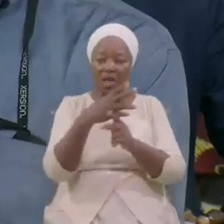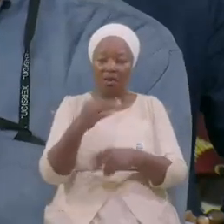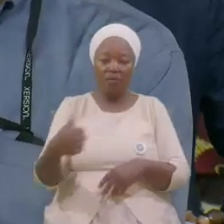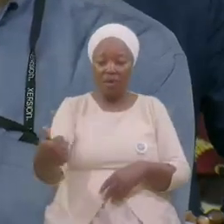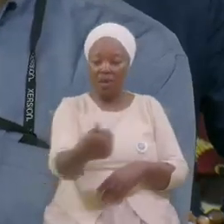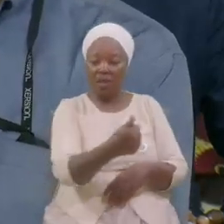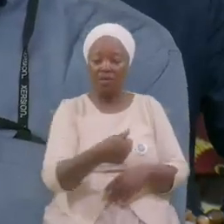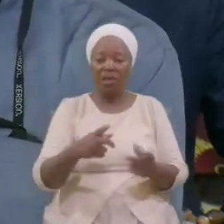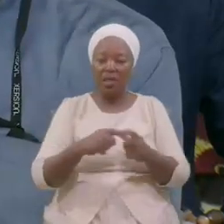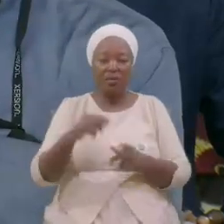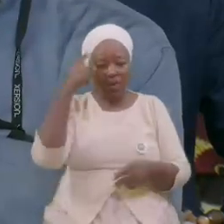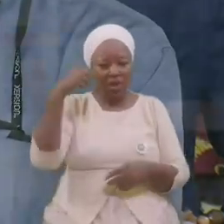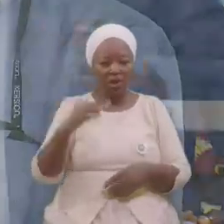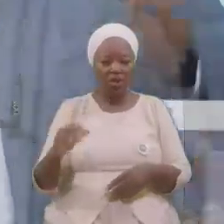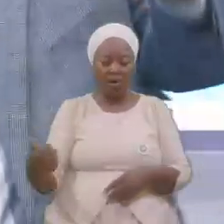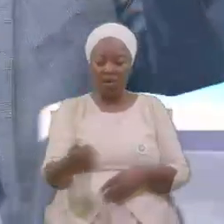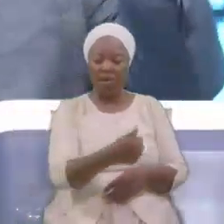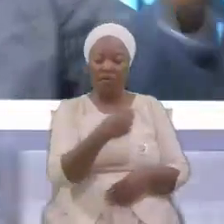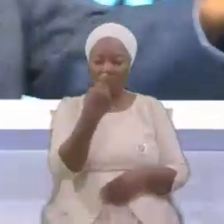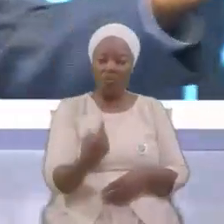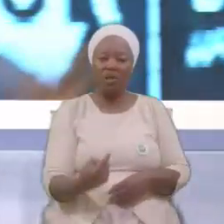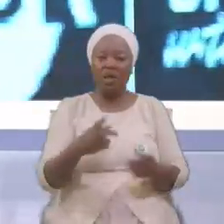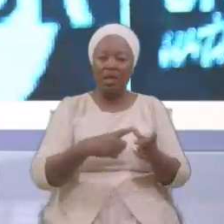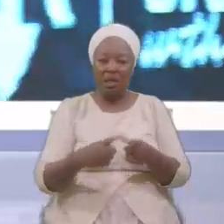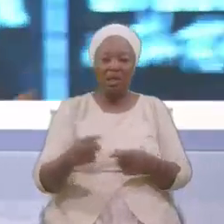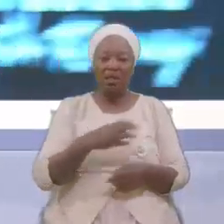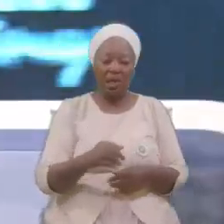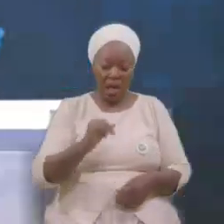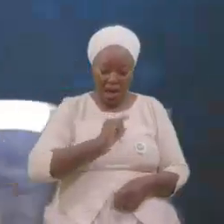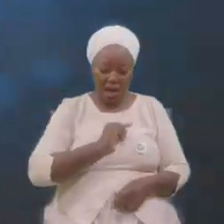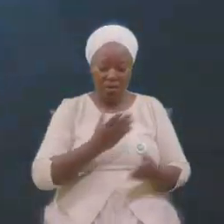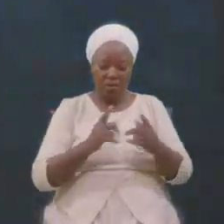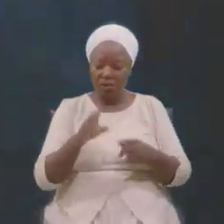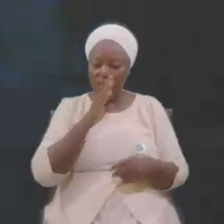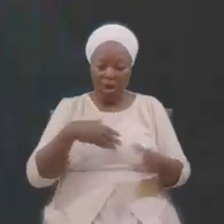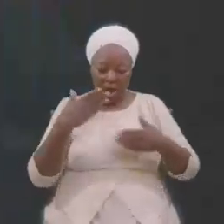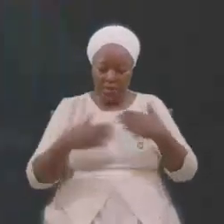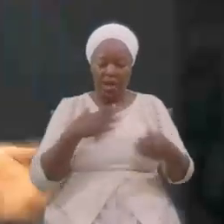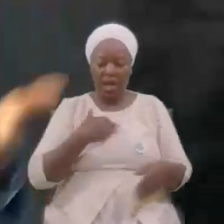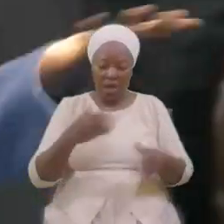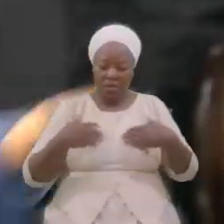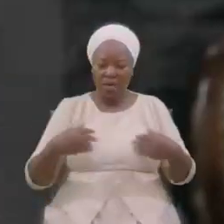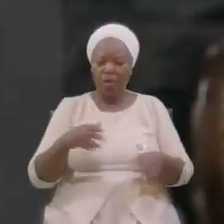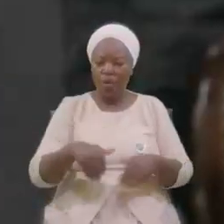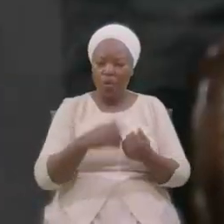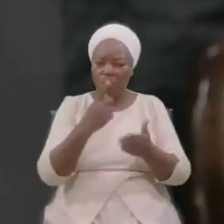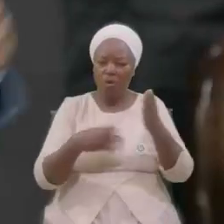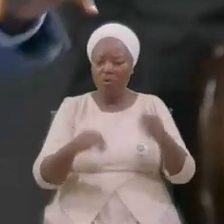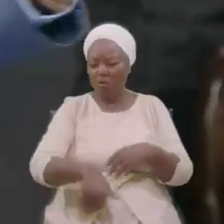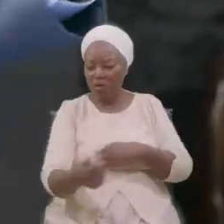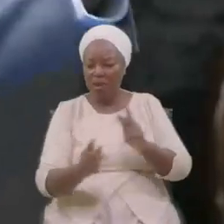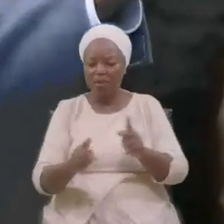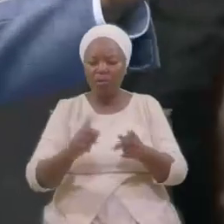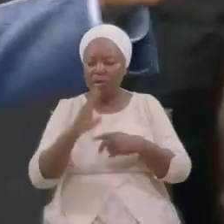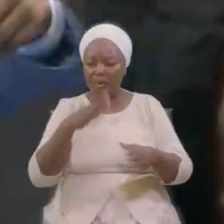of ourselves, I want to be happy, I'm happy. How about other people getting happy? I don't know about that one.